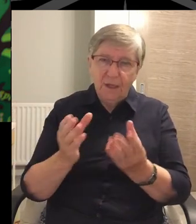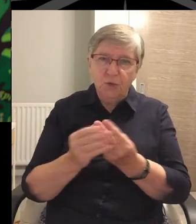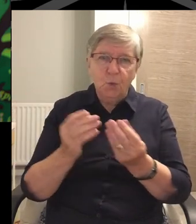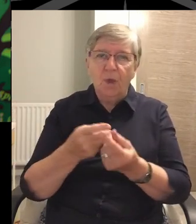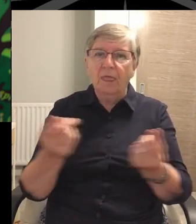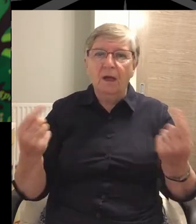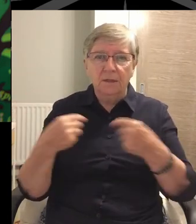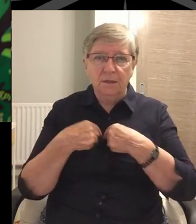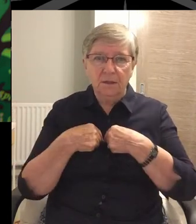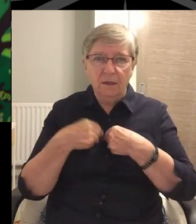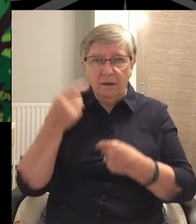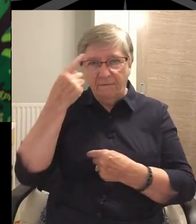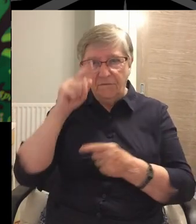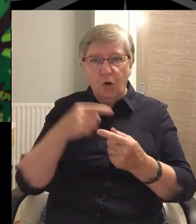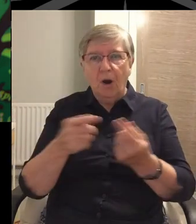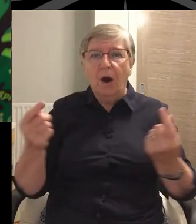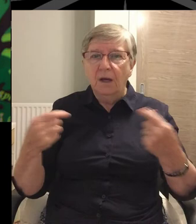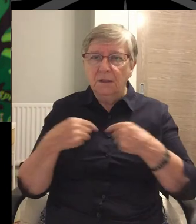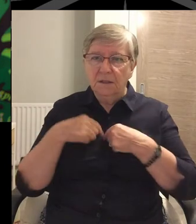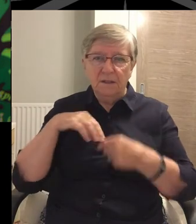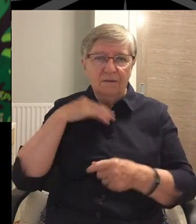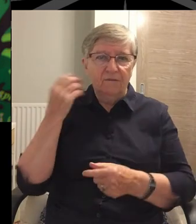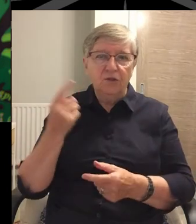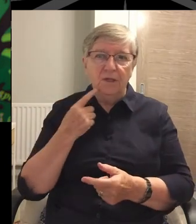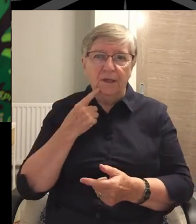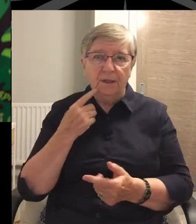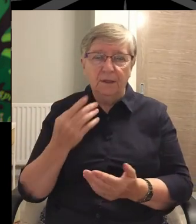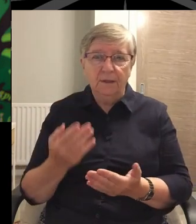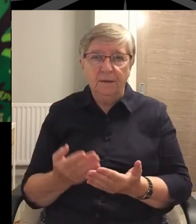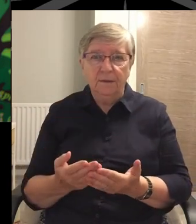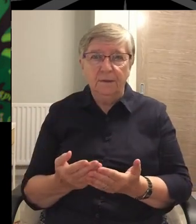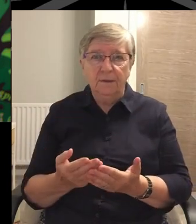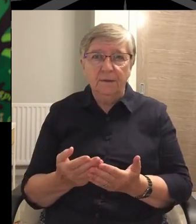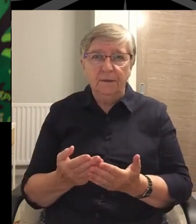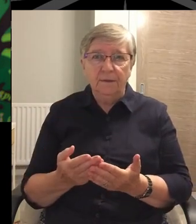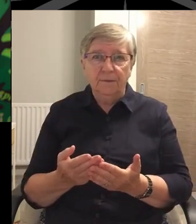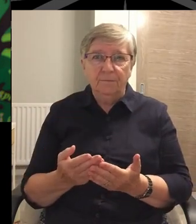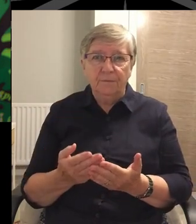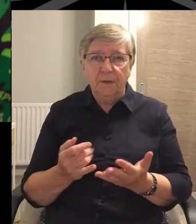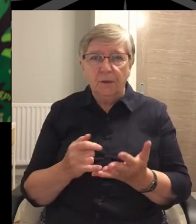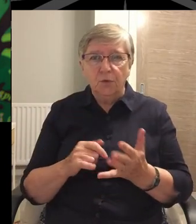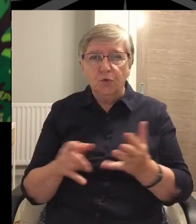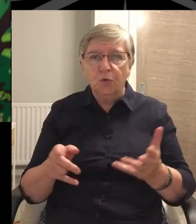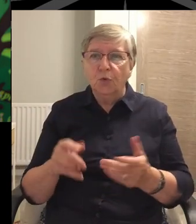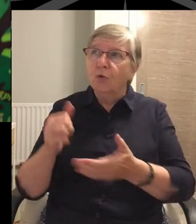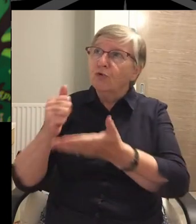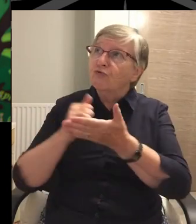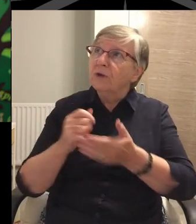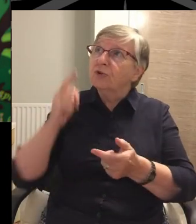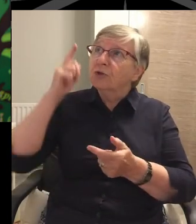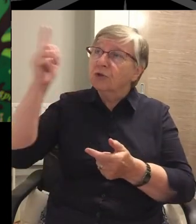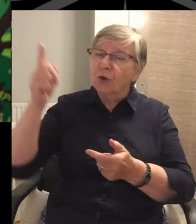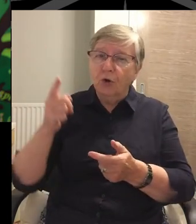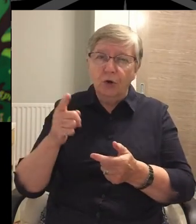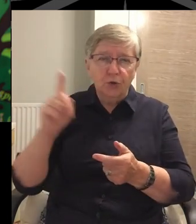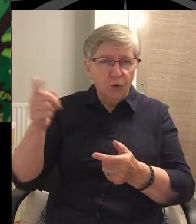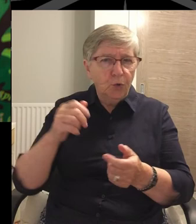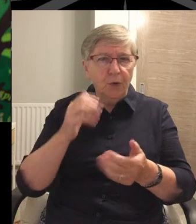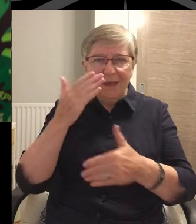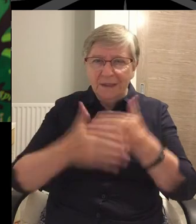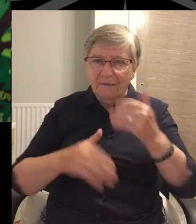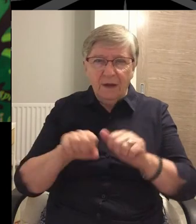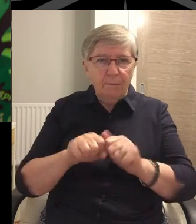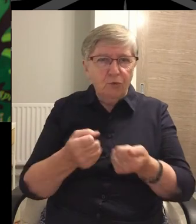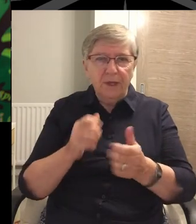and for us. So gracious God, God of the binding promise,